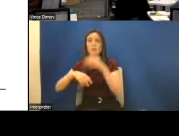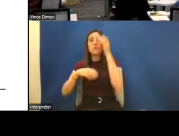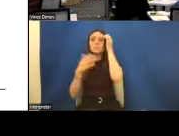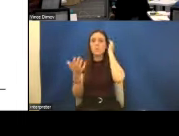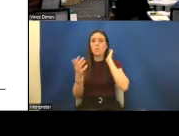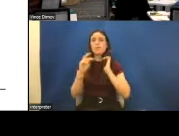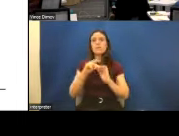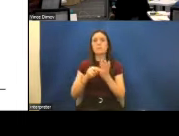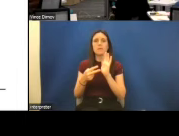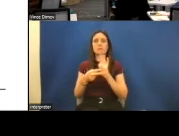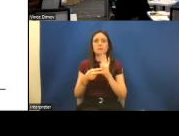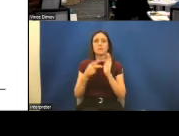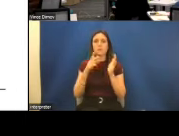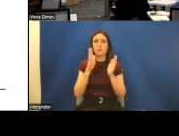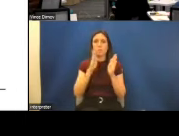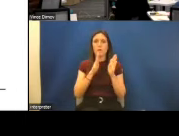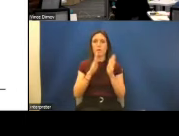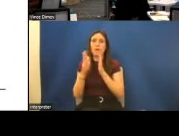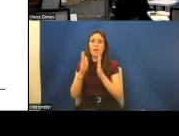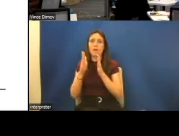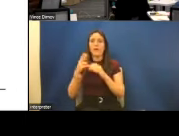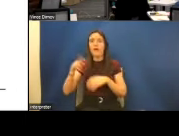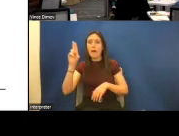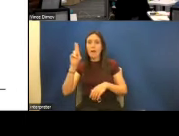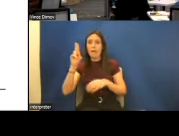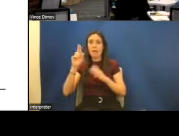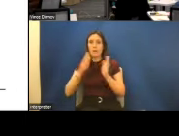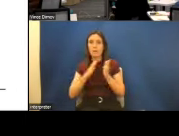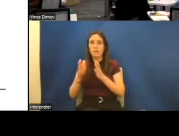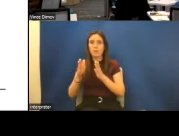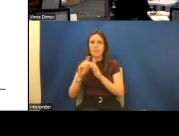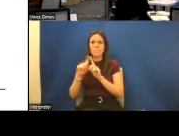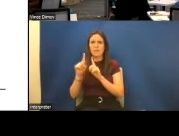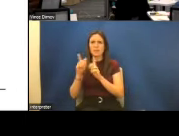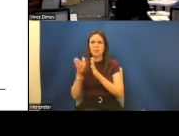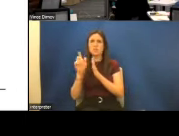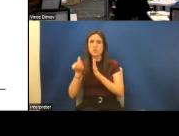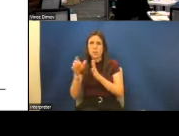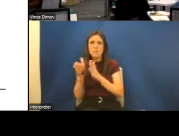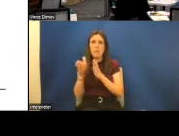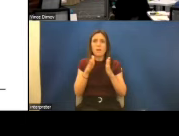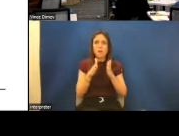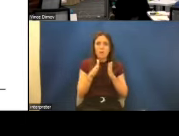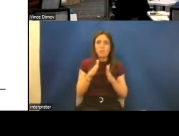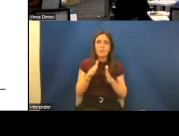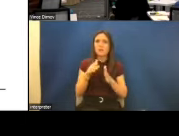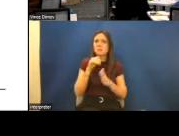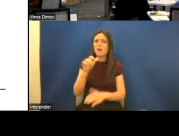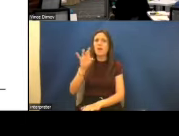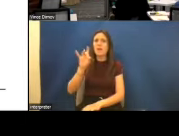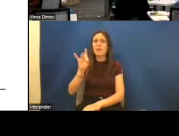into the higher age band. So her standard score last year should not have been an 89. It should have been an